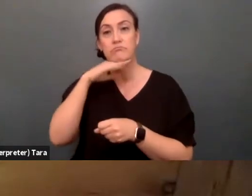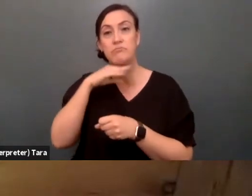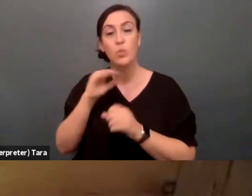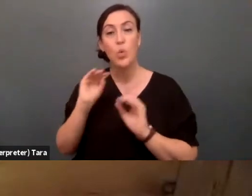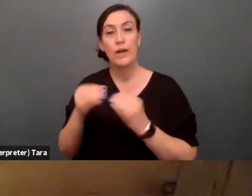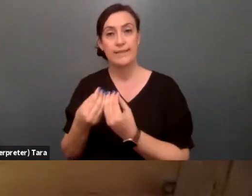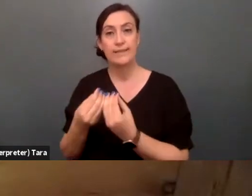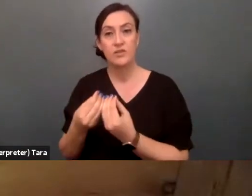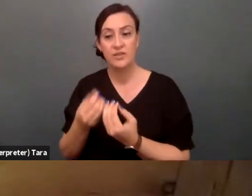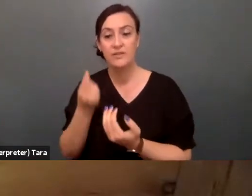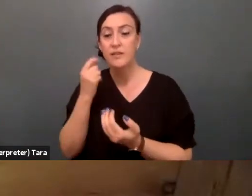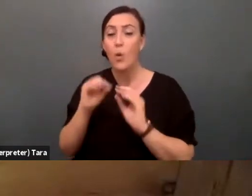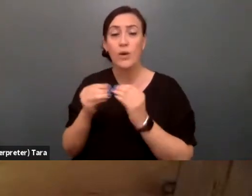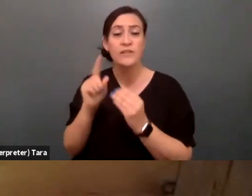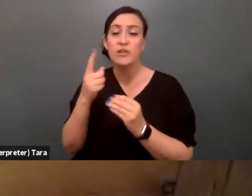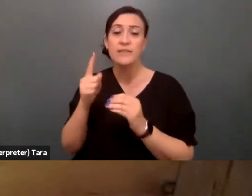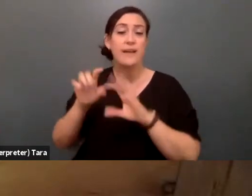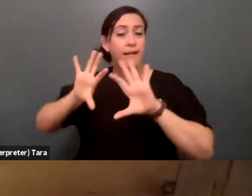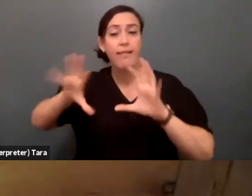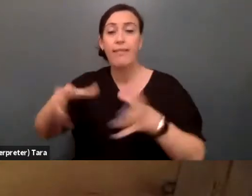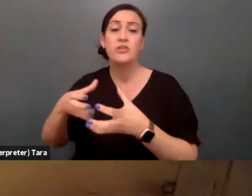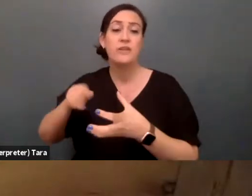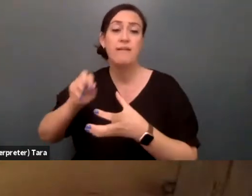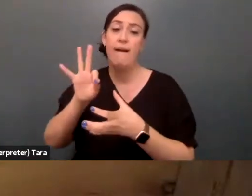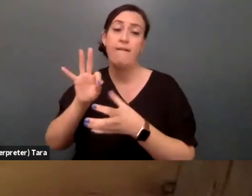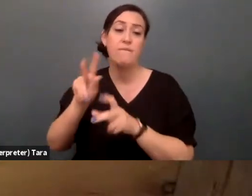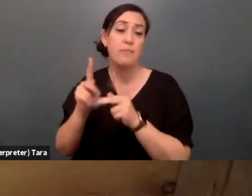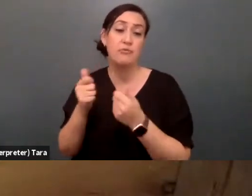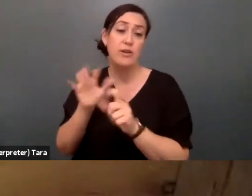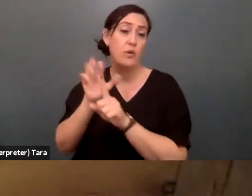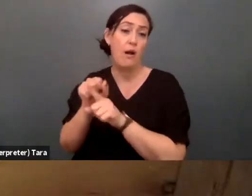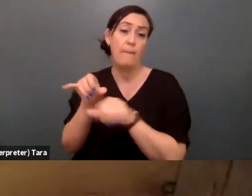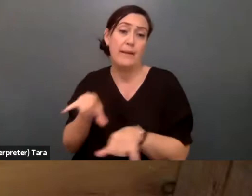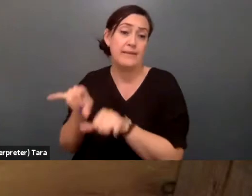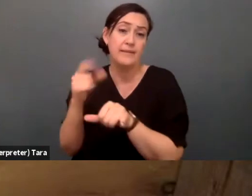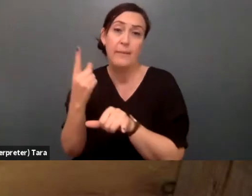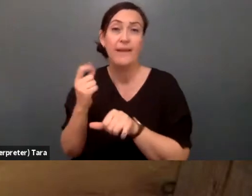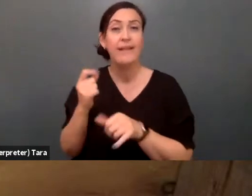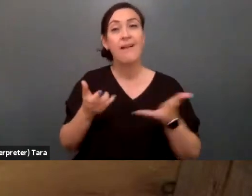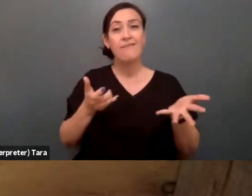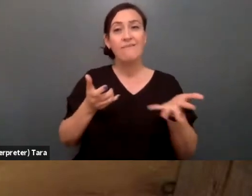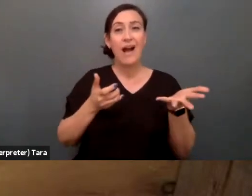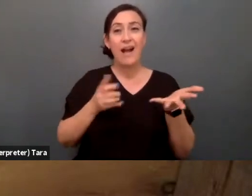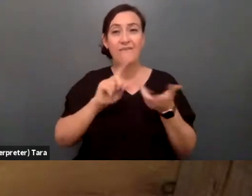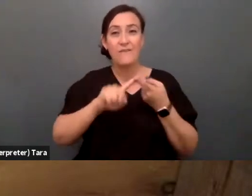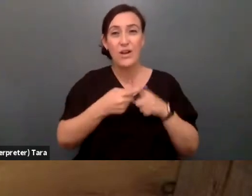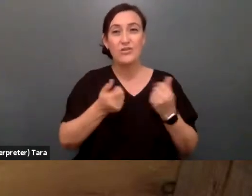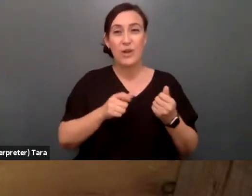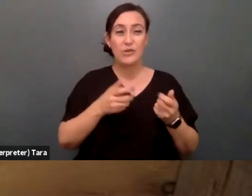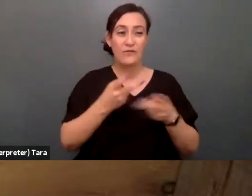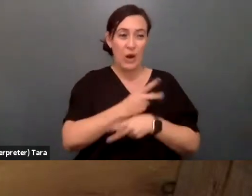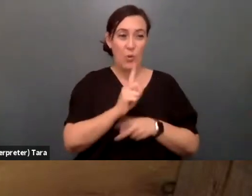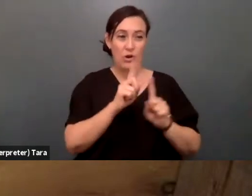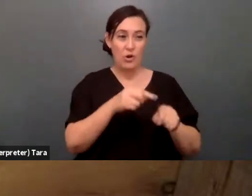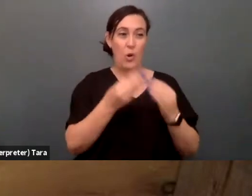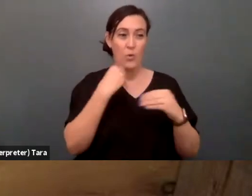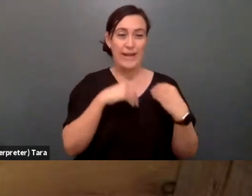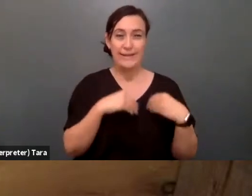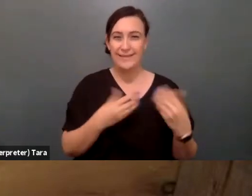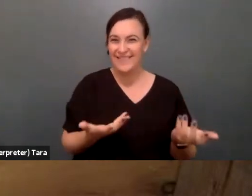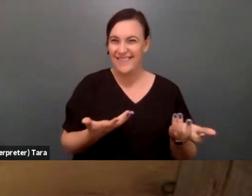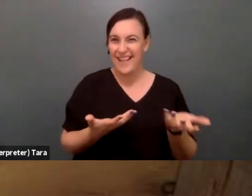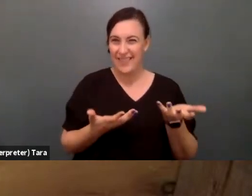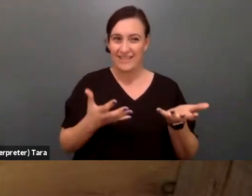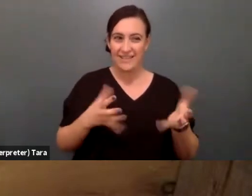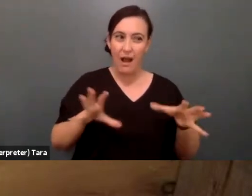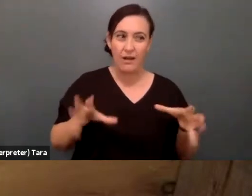something. And like five friends trying to figure out where to go to dinner. That's a collection of people trying to figure out where you want to go. And there's